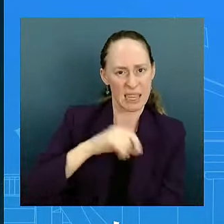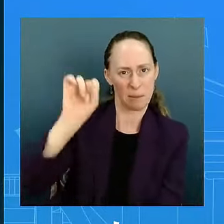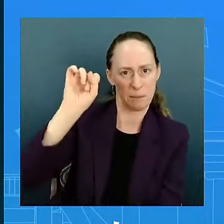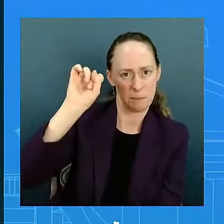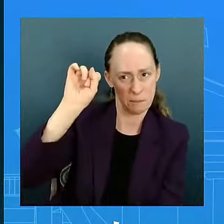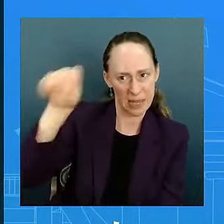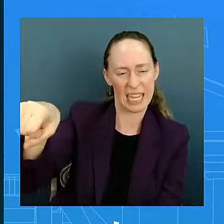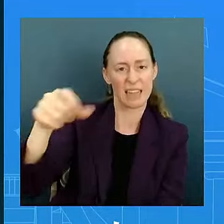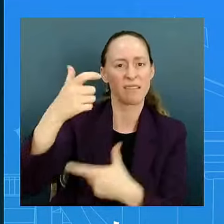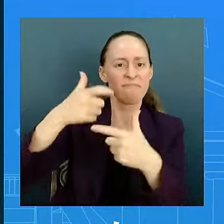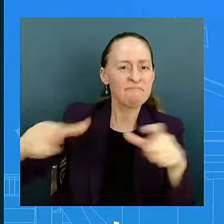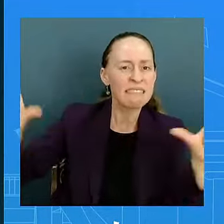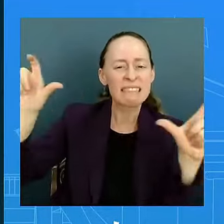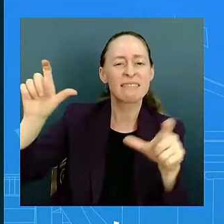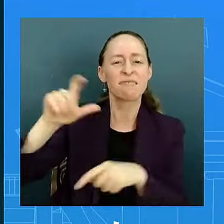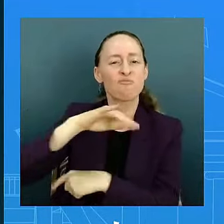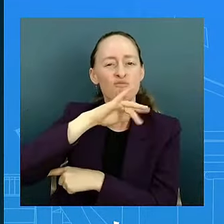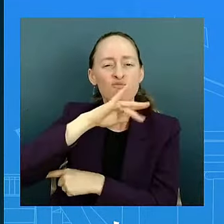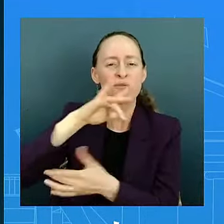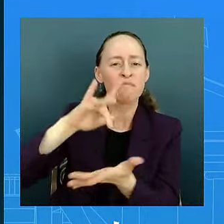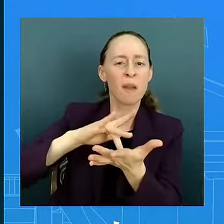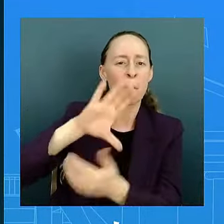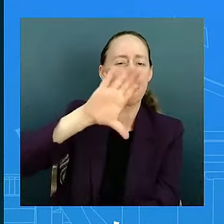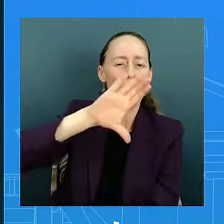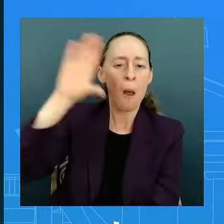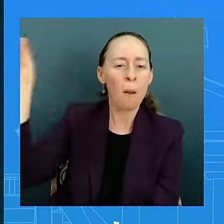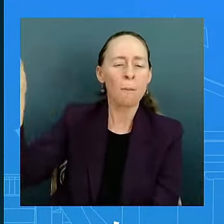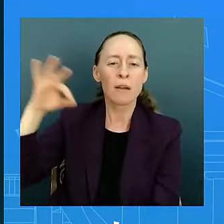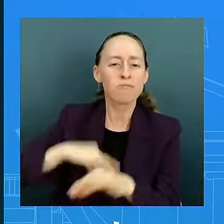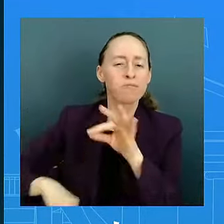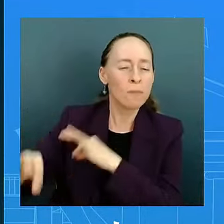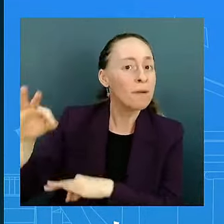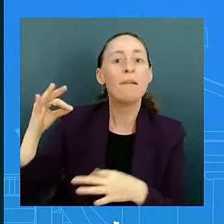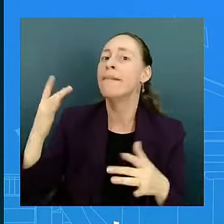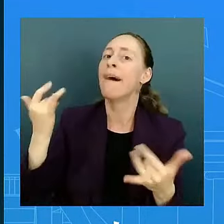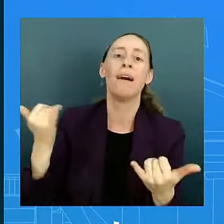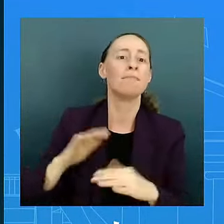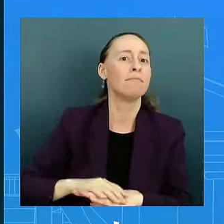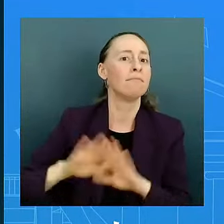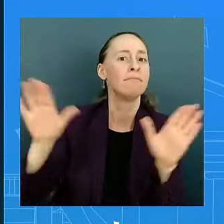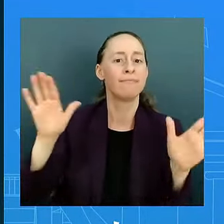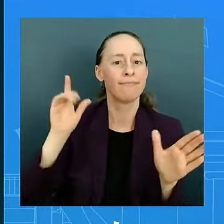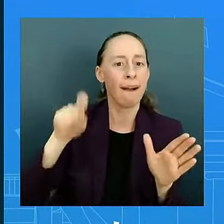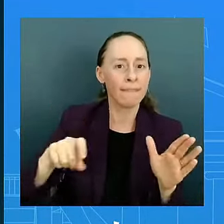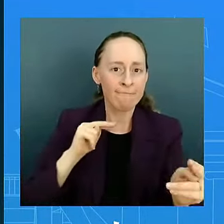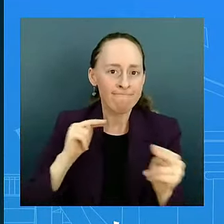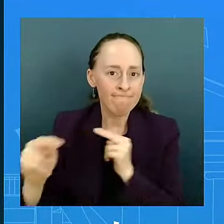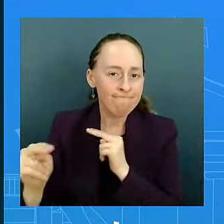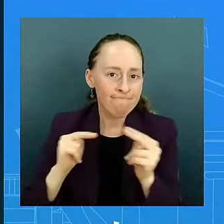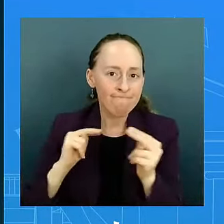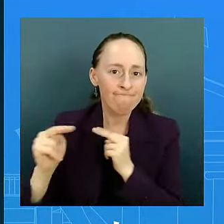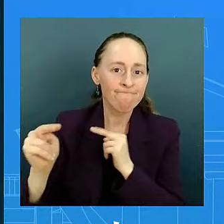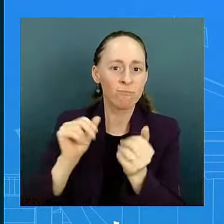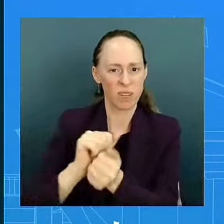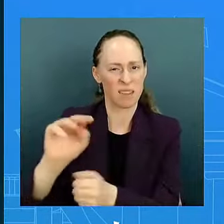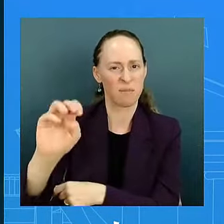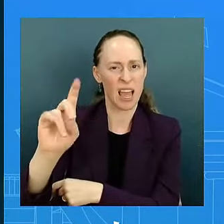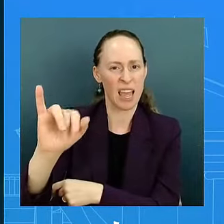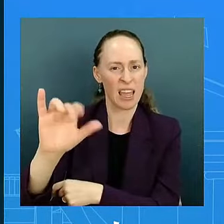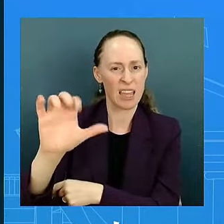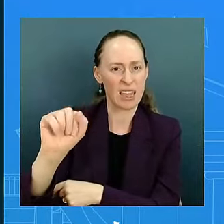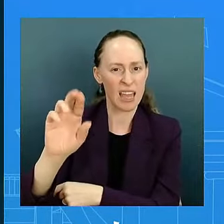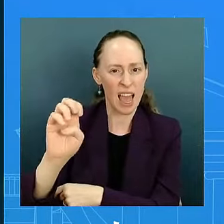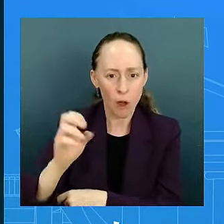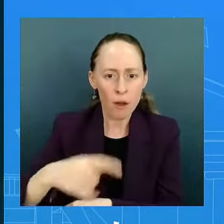we build more homes, affordable homes for Americans, lower costs. That is something that he wants to continue to do. And I